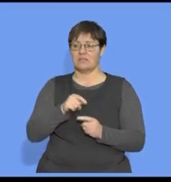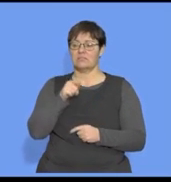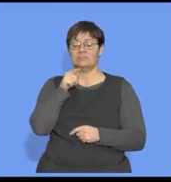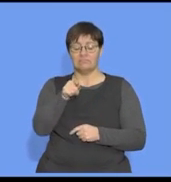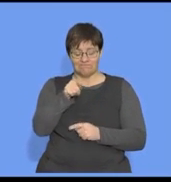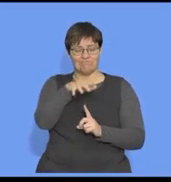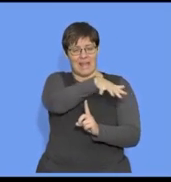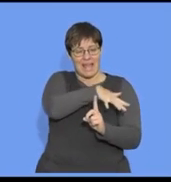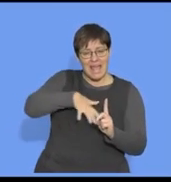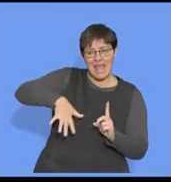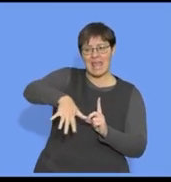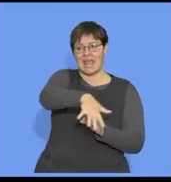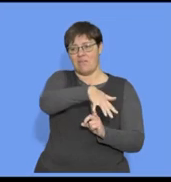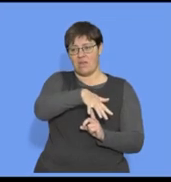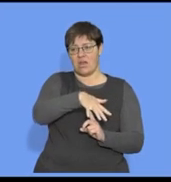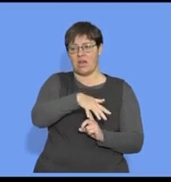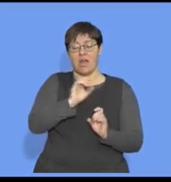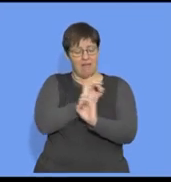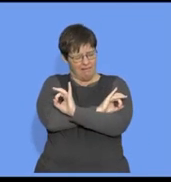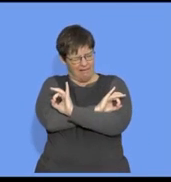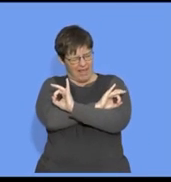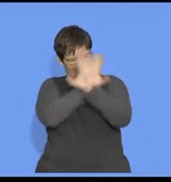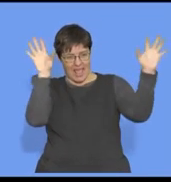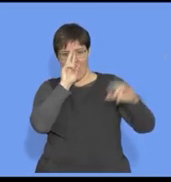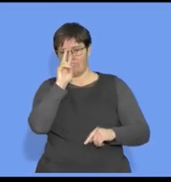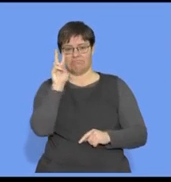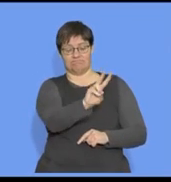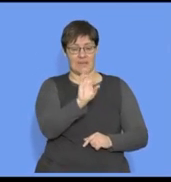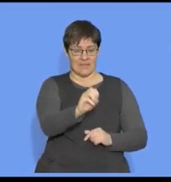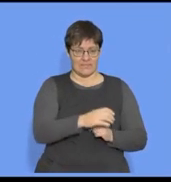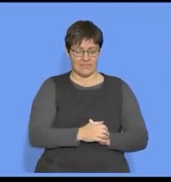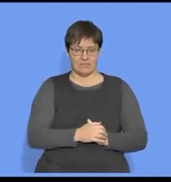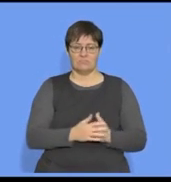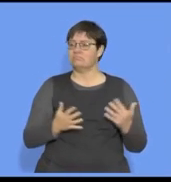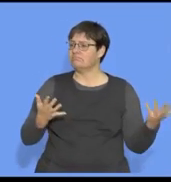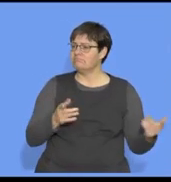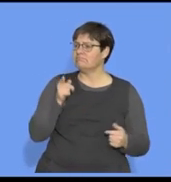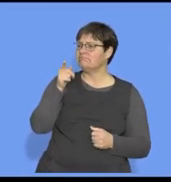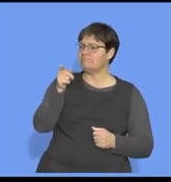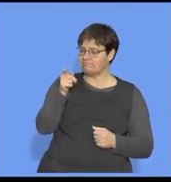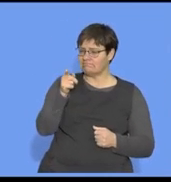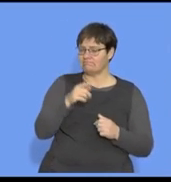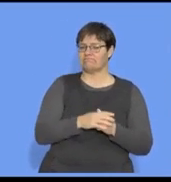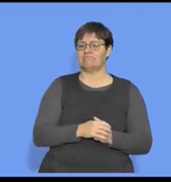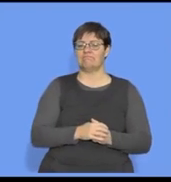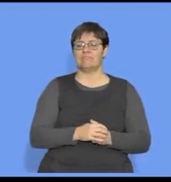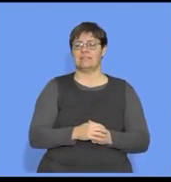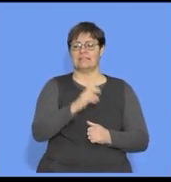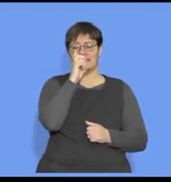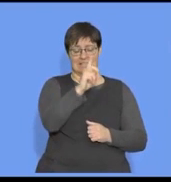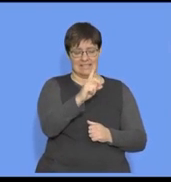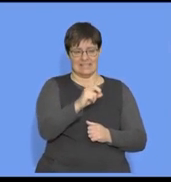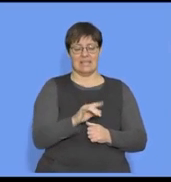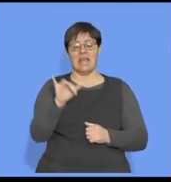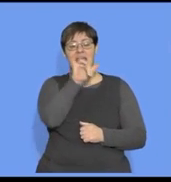N is the area of the clearest vision. Which one should be that?